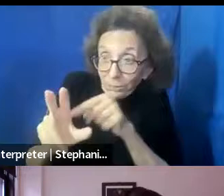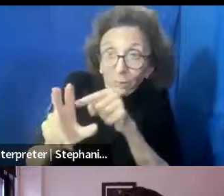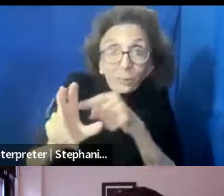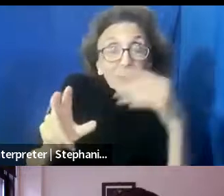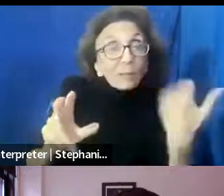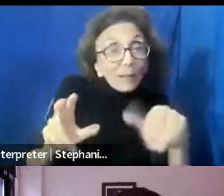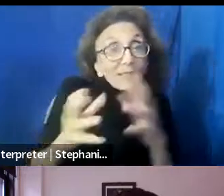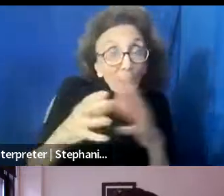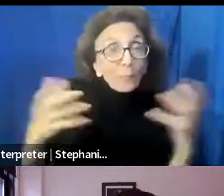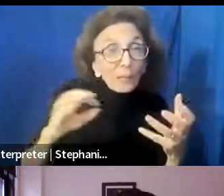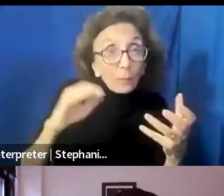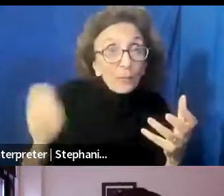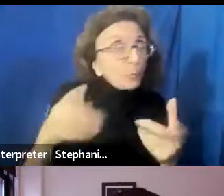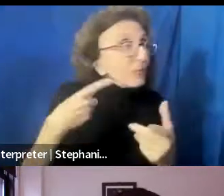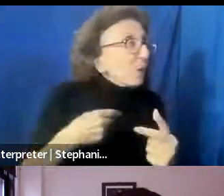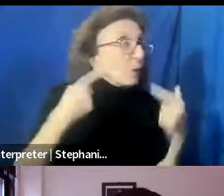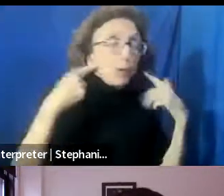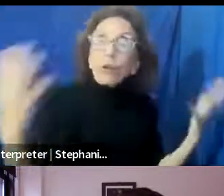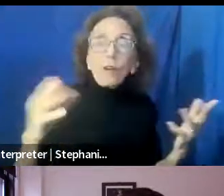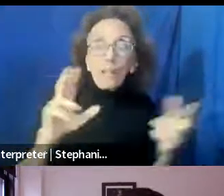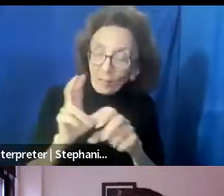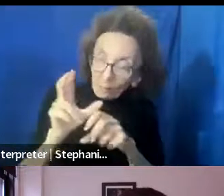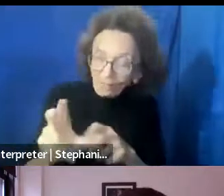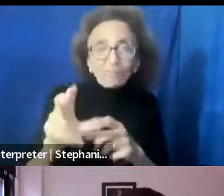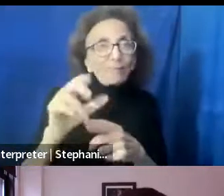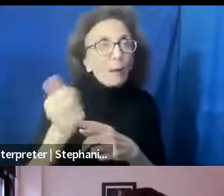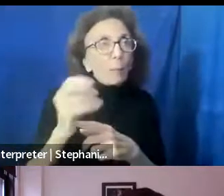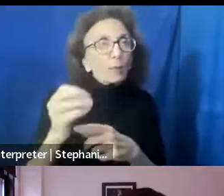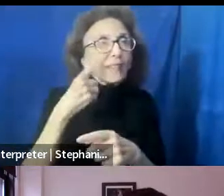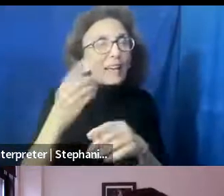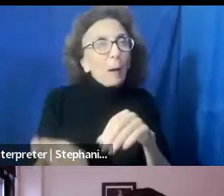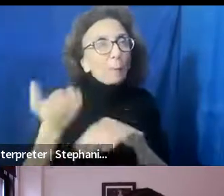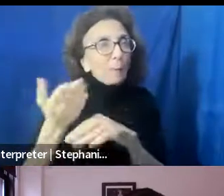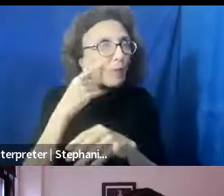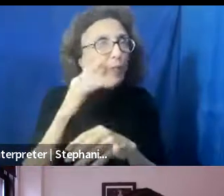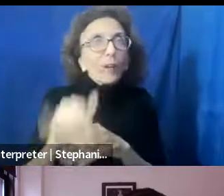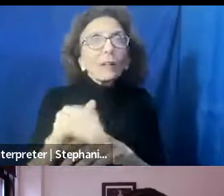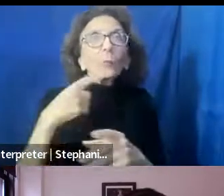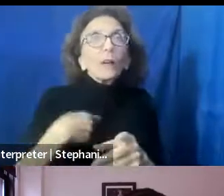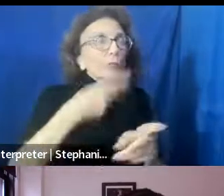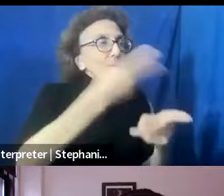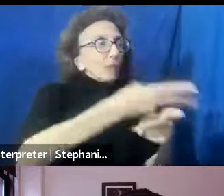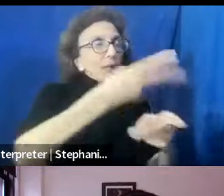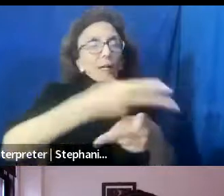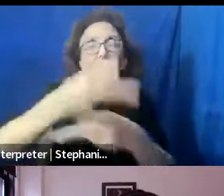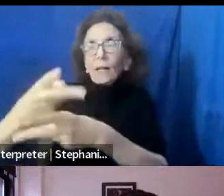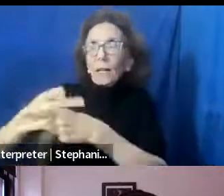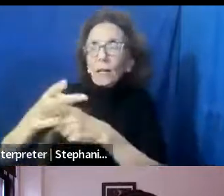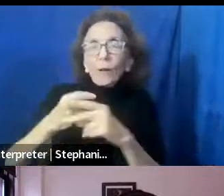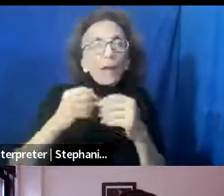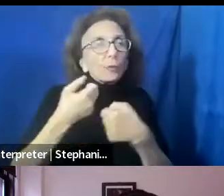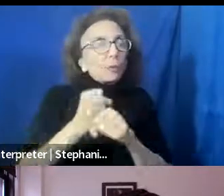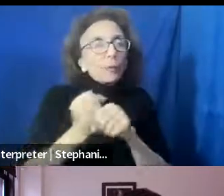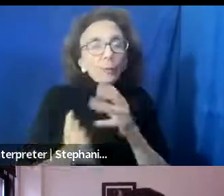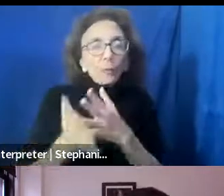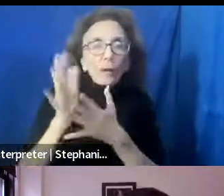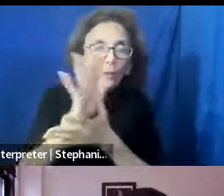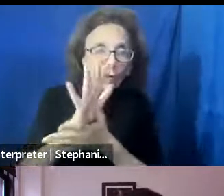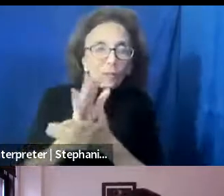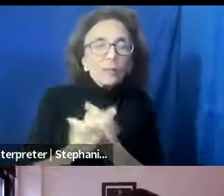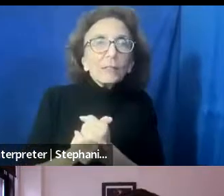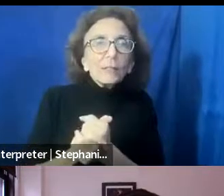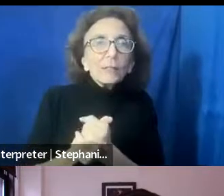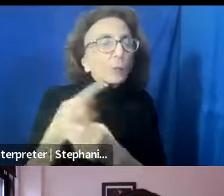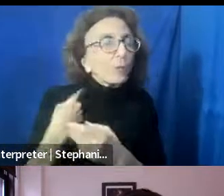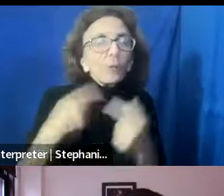We've just said, we're going to do it. Like, these are the things that we have to do to take care of people and prioritize people. And so we're going to do